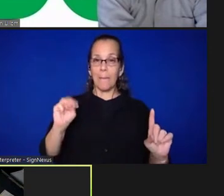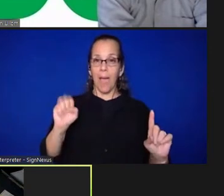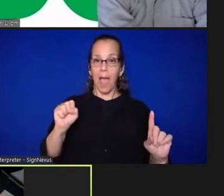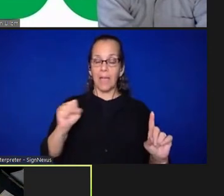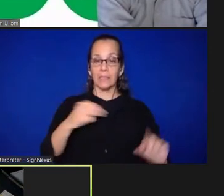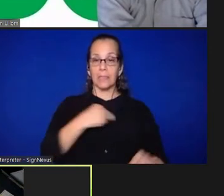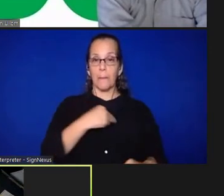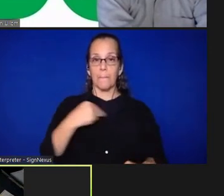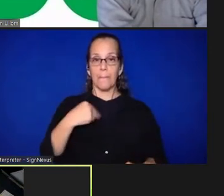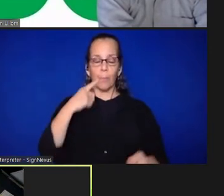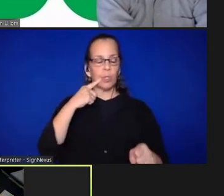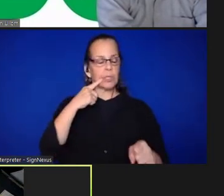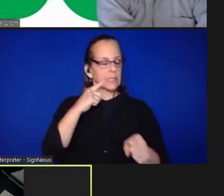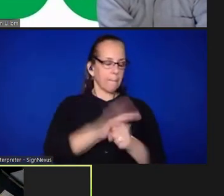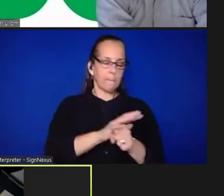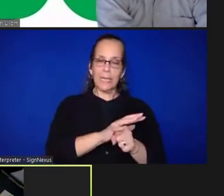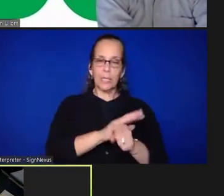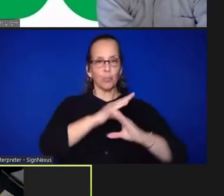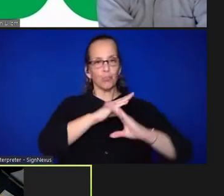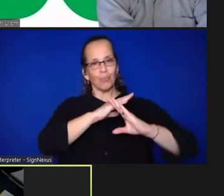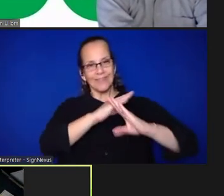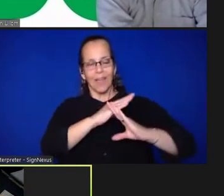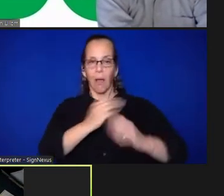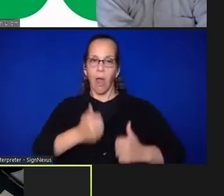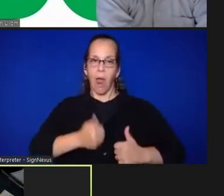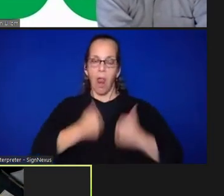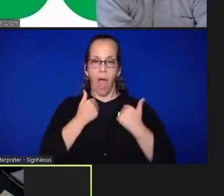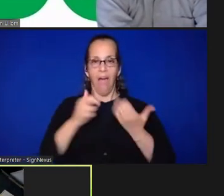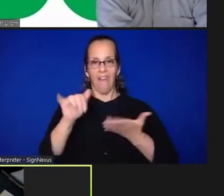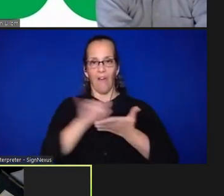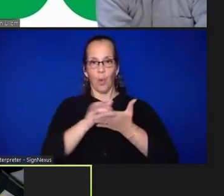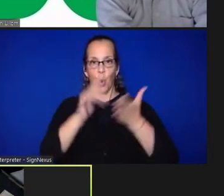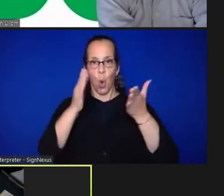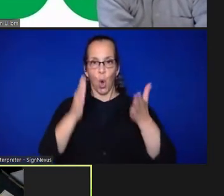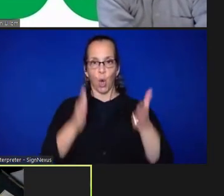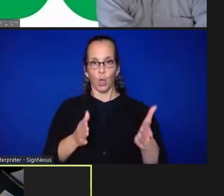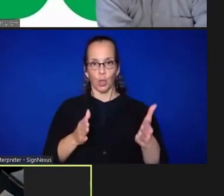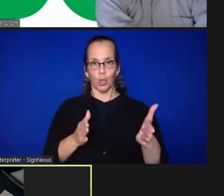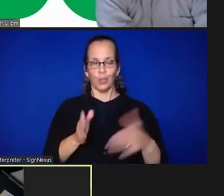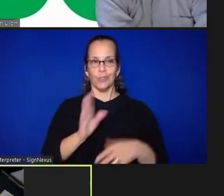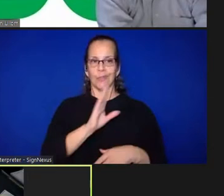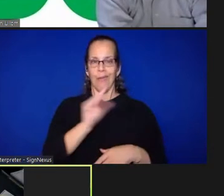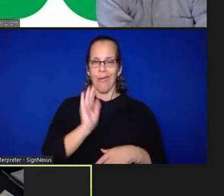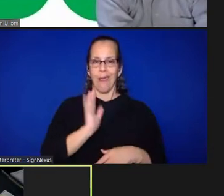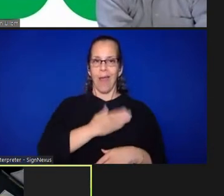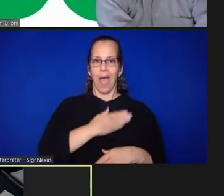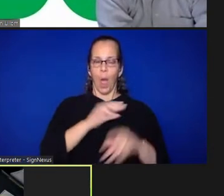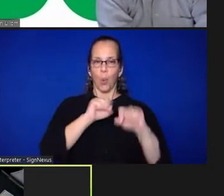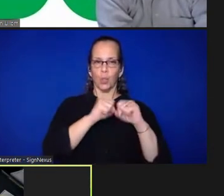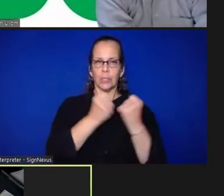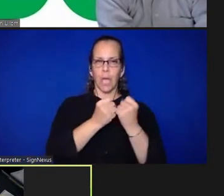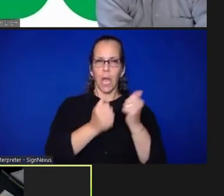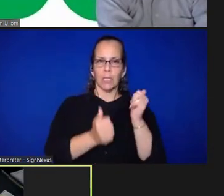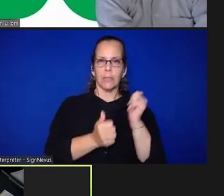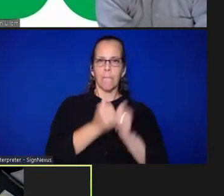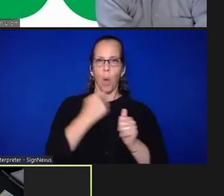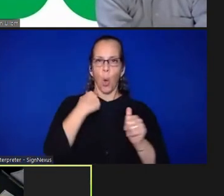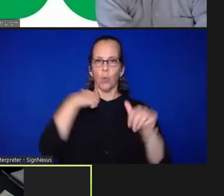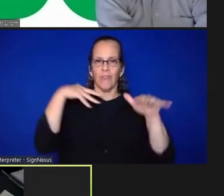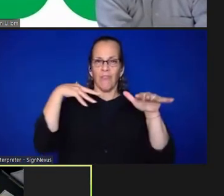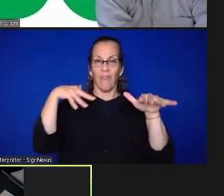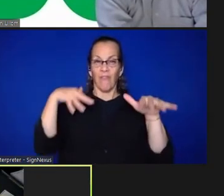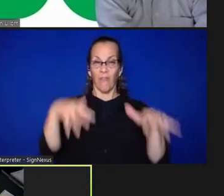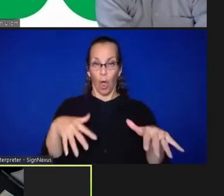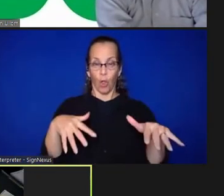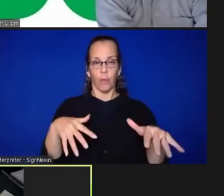Devotion to protect the lives of New Yorkers and our society's most vulnerable many of our members simply cannot afford to